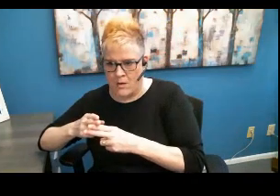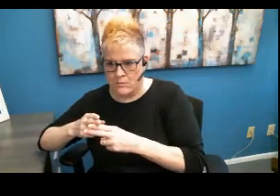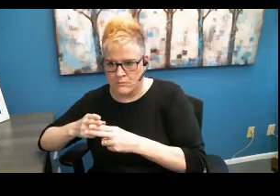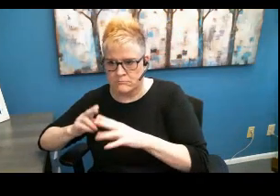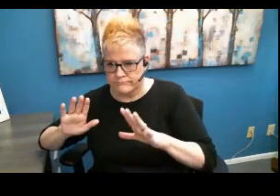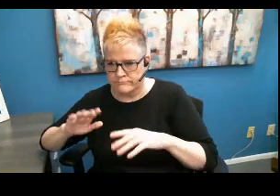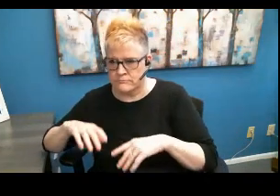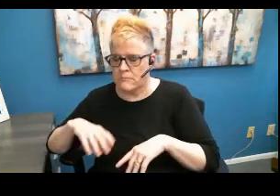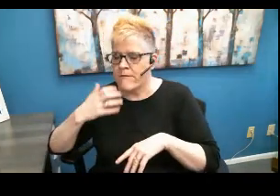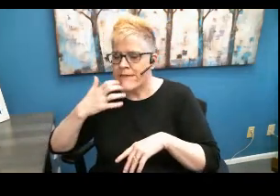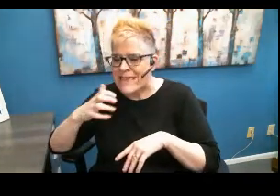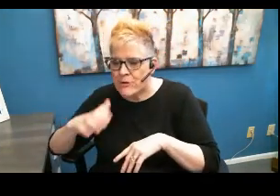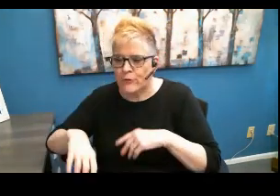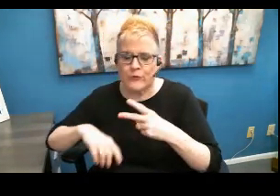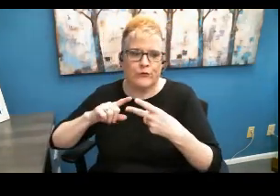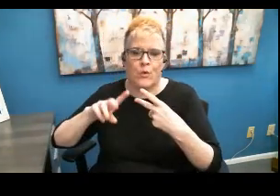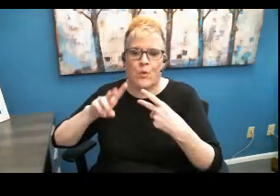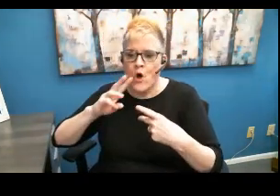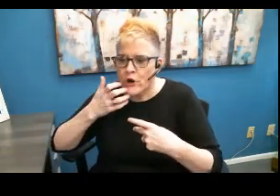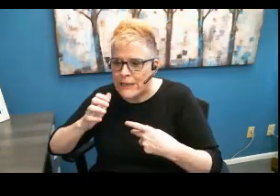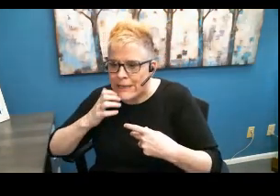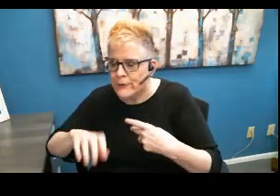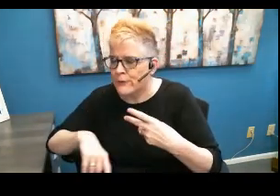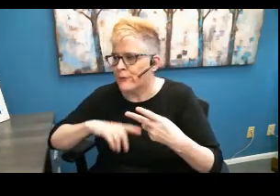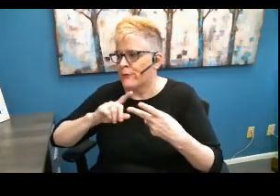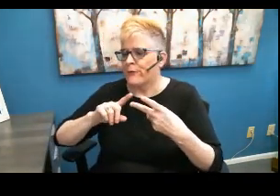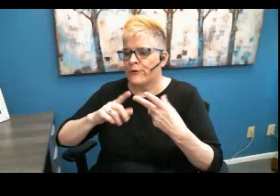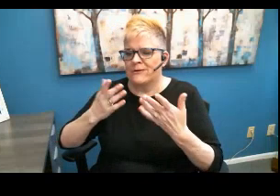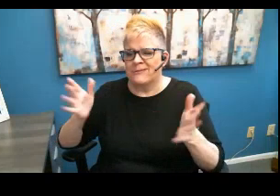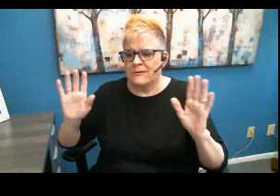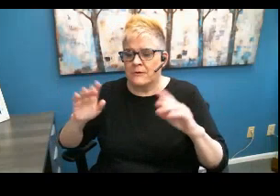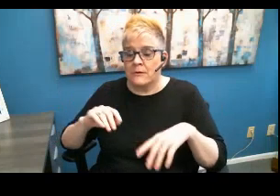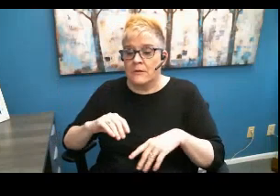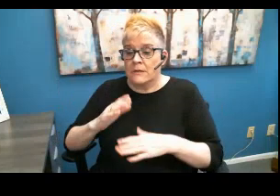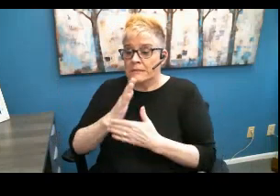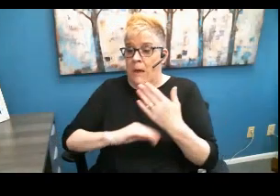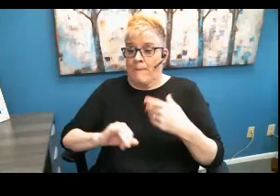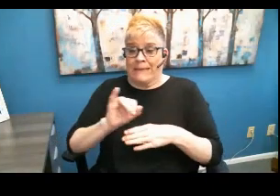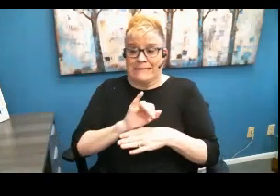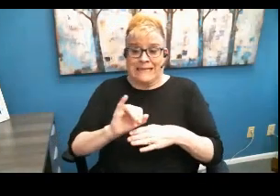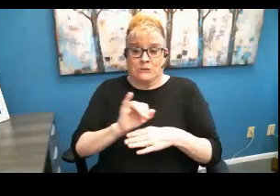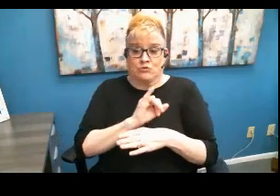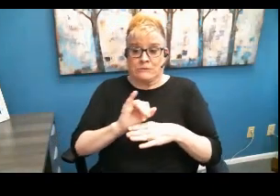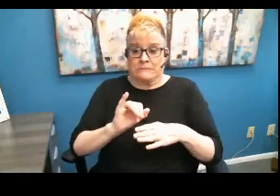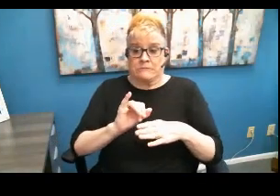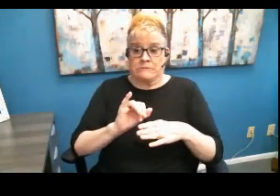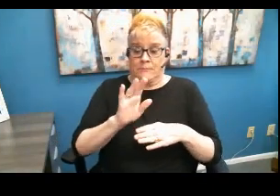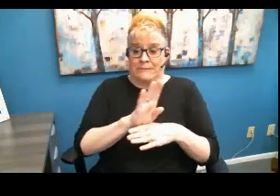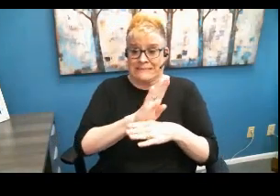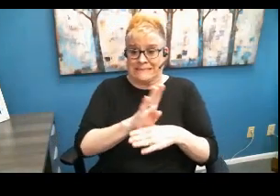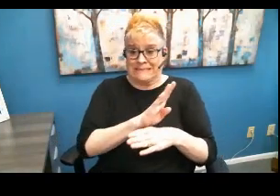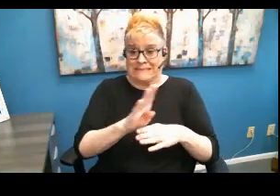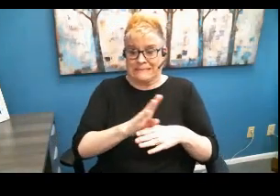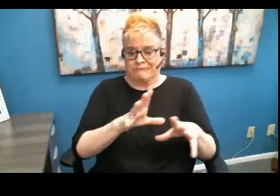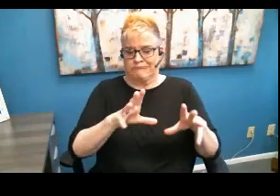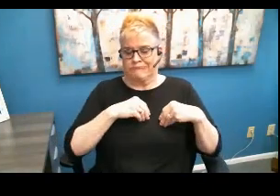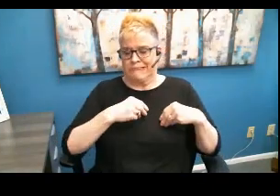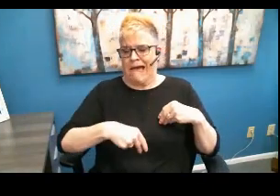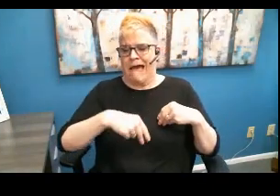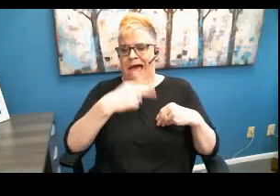furnaces and stoves and water heaters. Some commercial and industrial customers take higher pressure for sure to operate